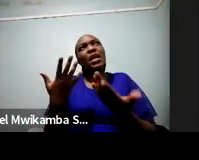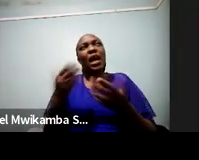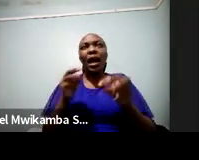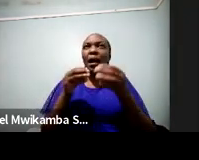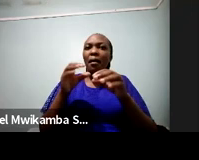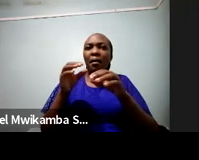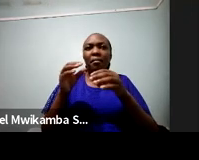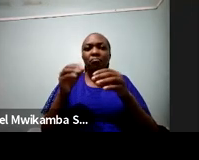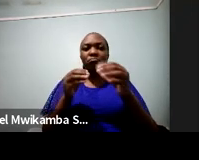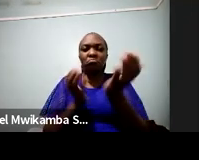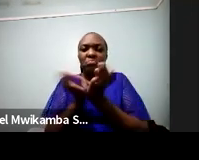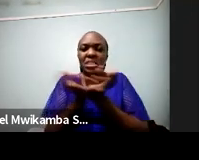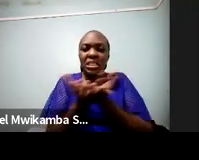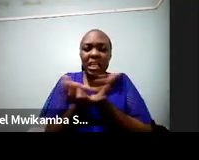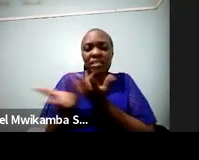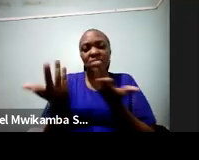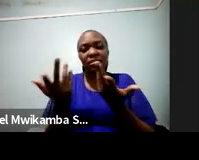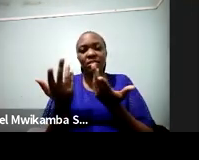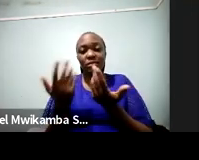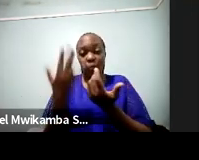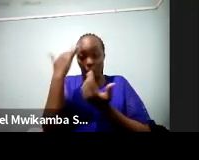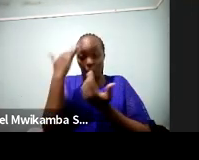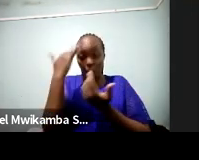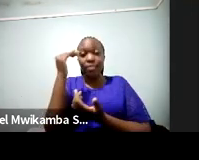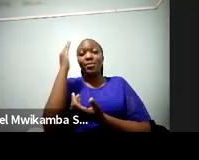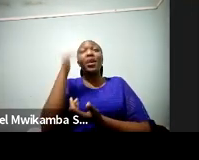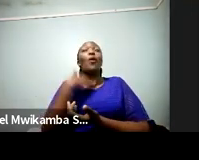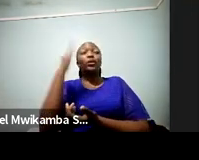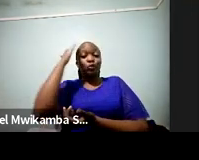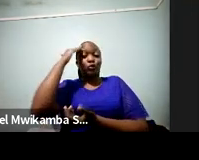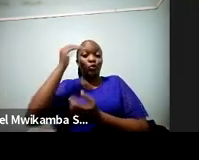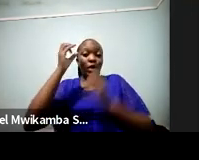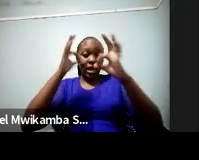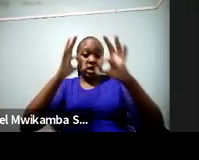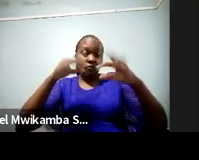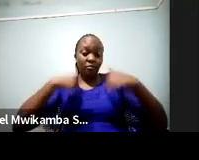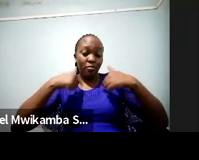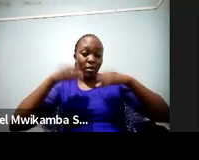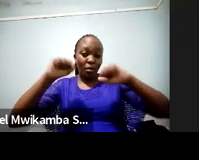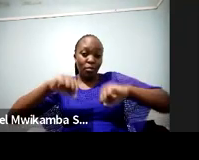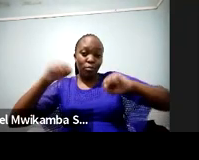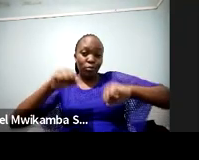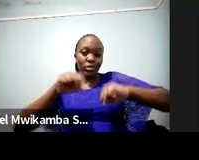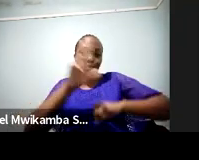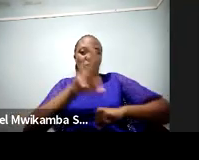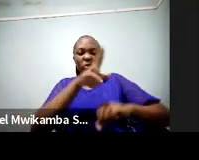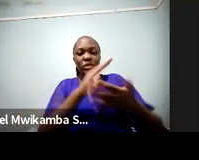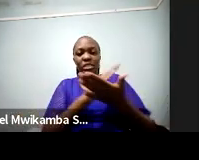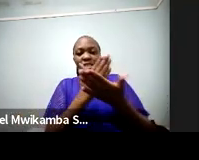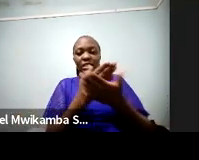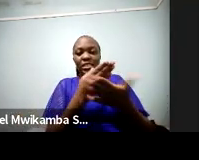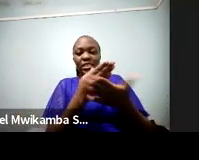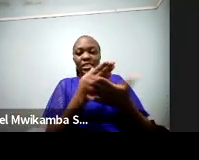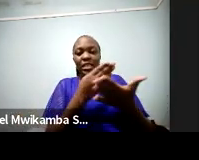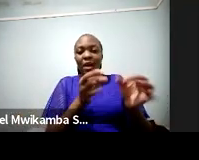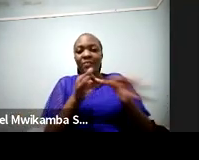deep I should go and whether I can be allowed to comfortably use some of the finance jargons. So by show of hands, can I